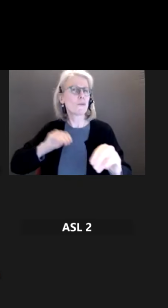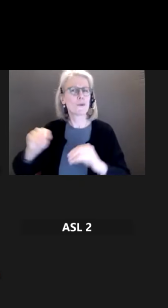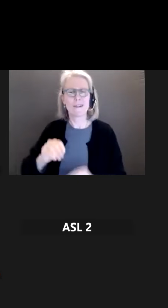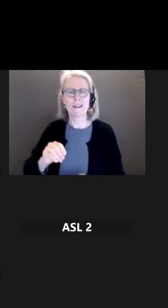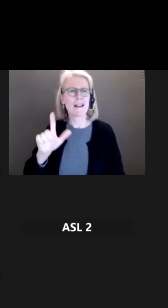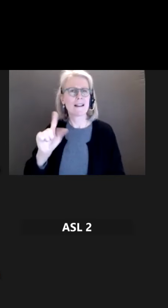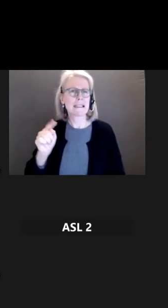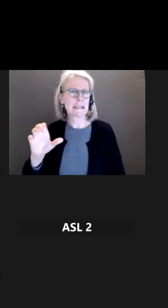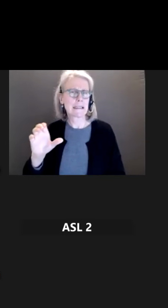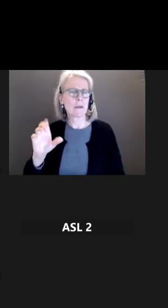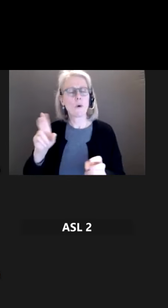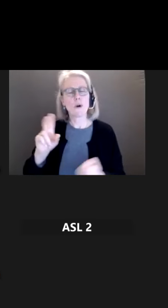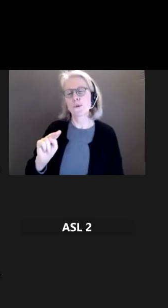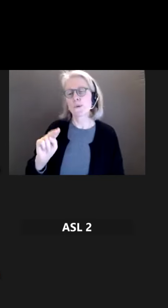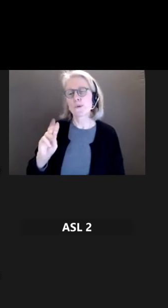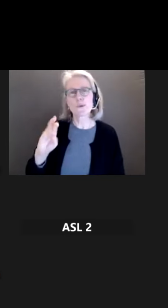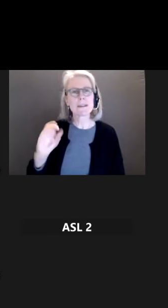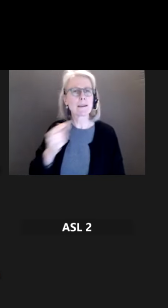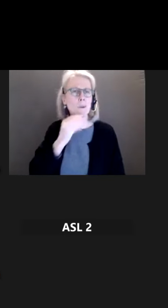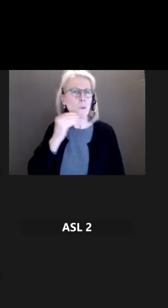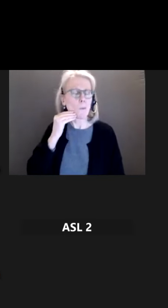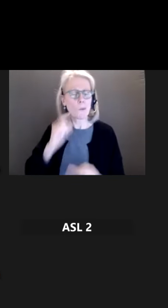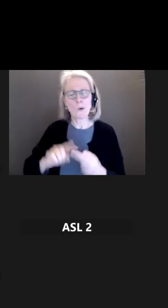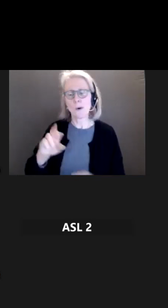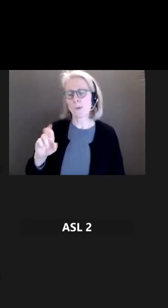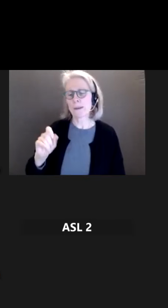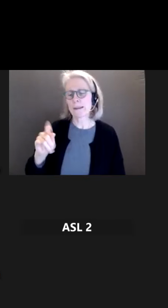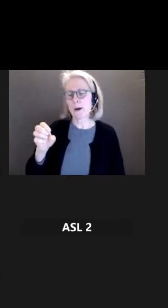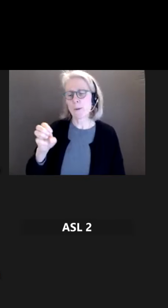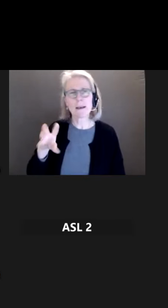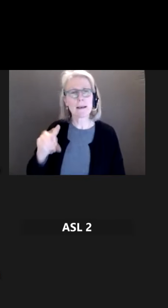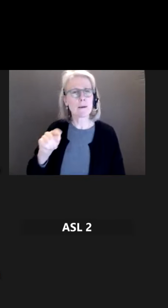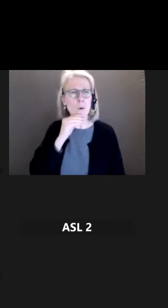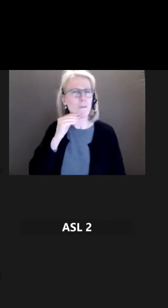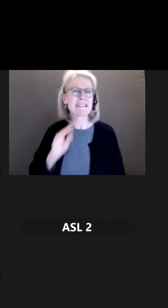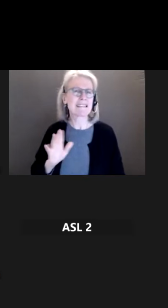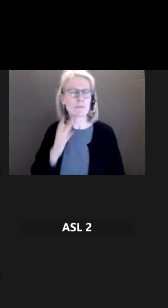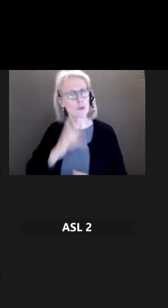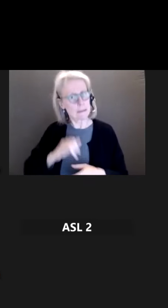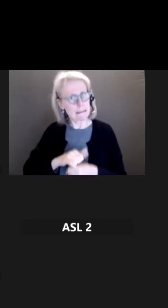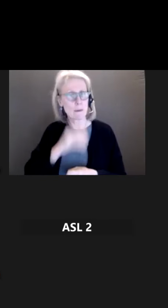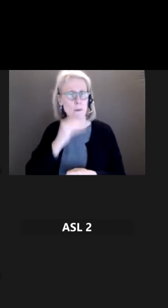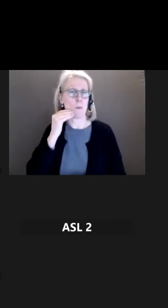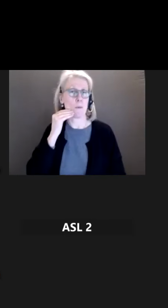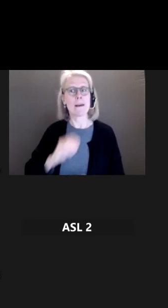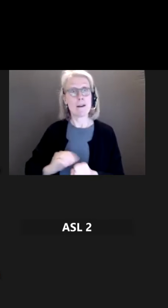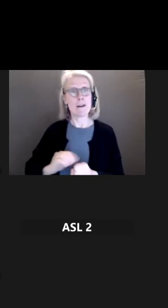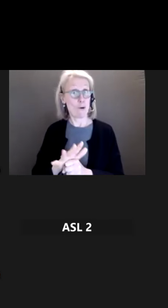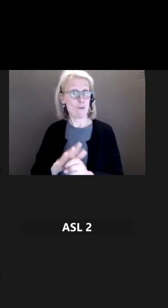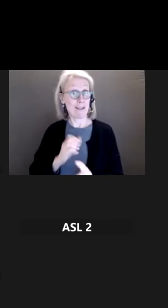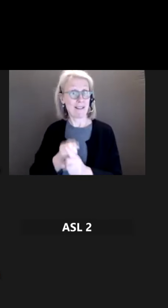what we commonly know as nursing homes or even retirement homes. And the COVID-19 pandemic has really played a big role